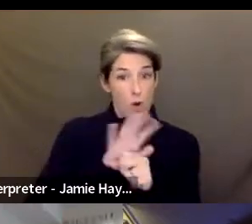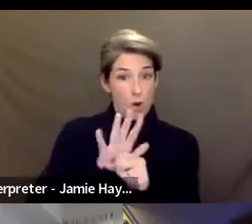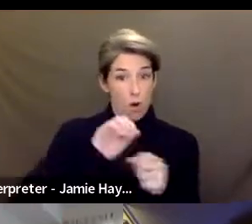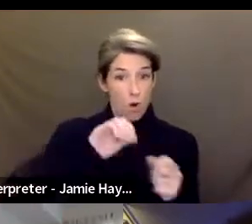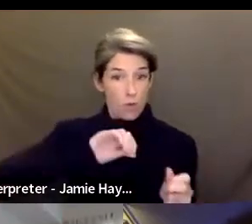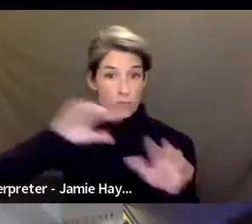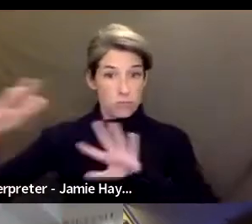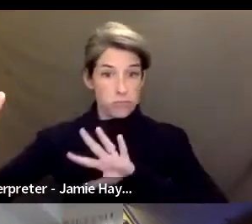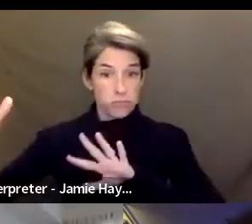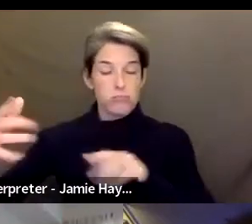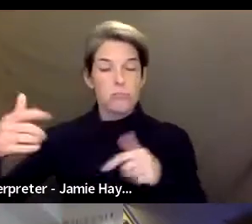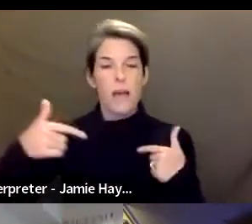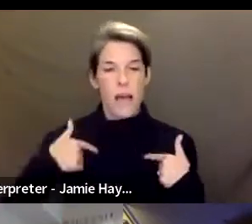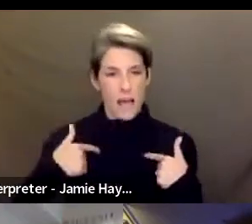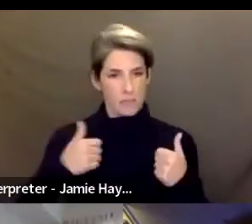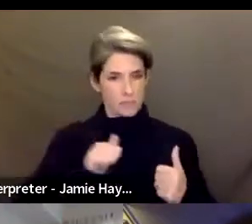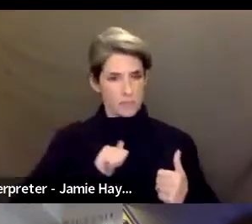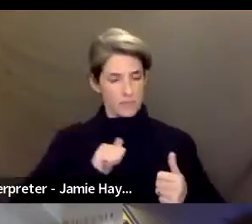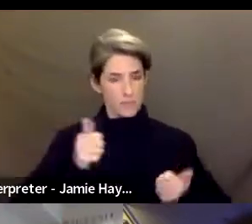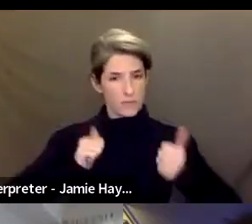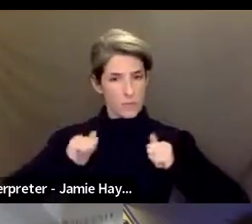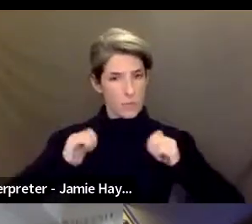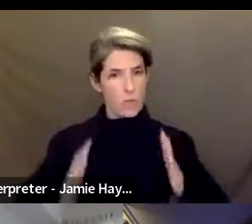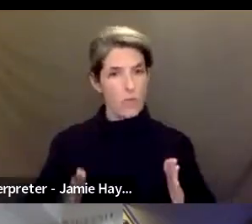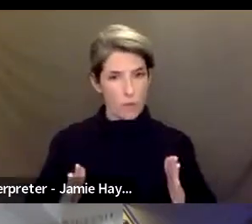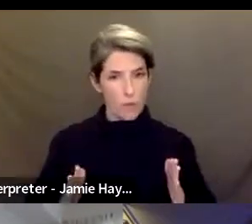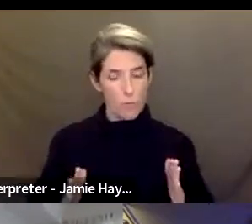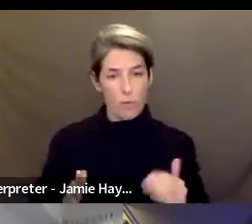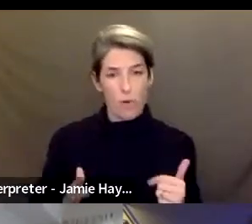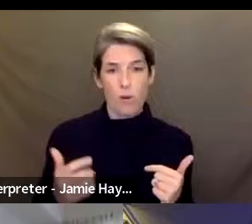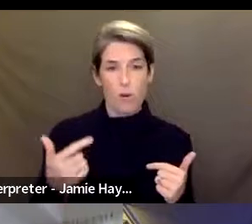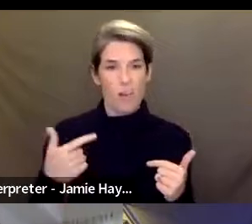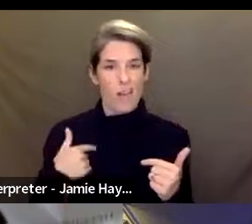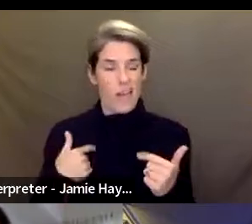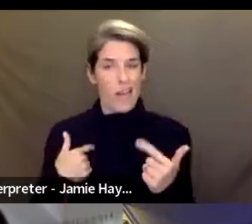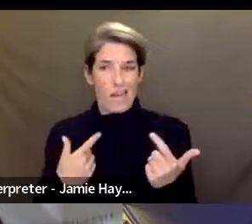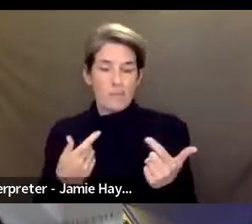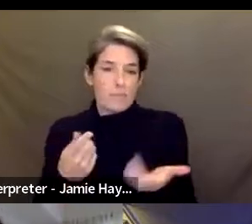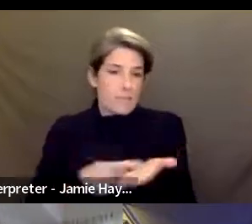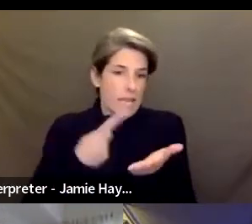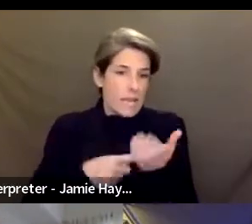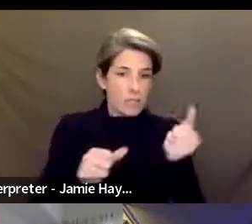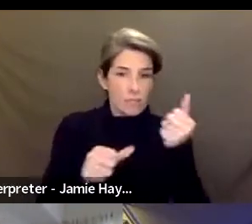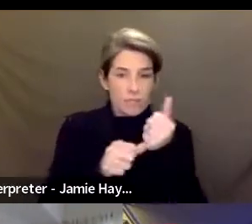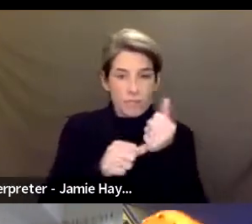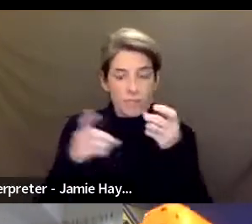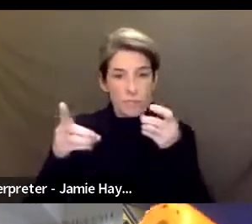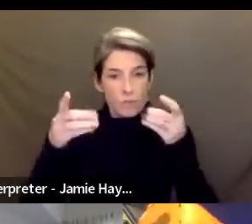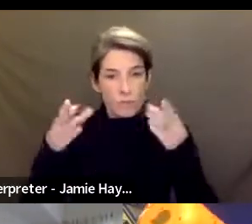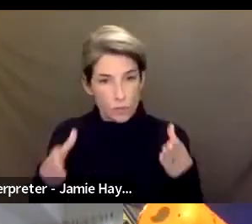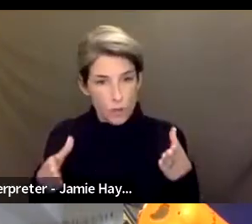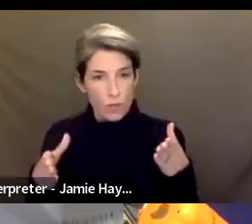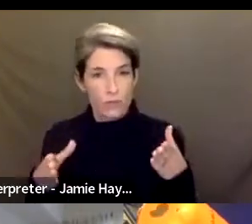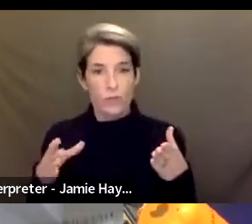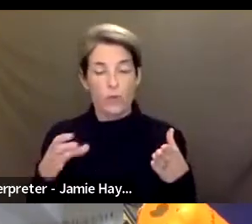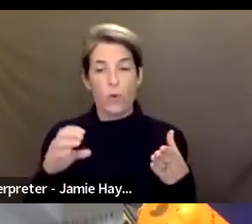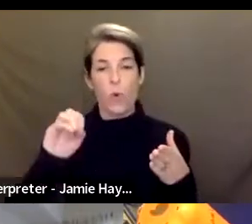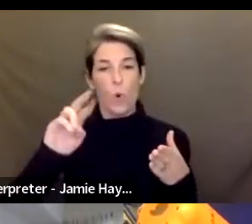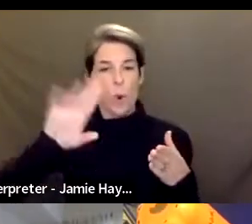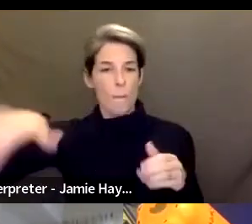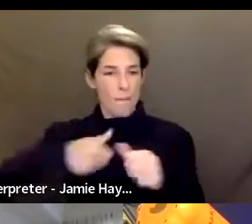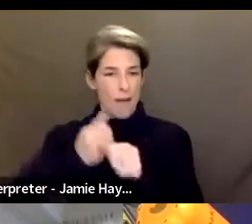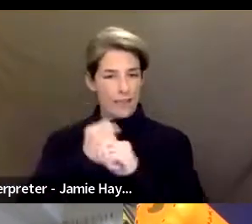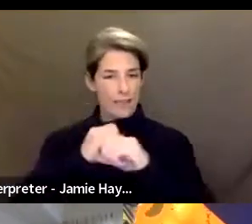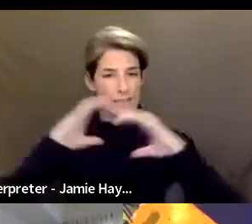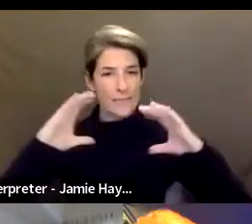and was only in a few spaces as assistant director and on the other side of the table. And I built